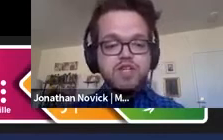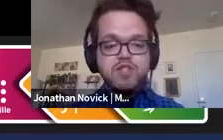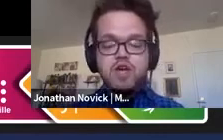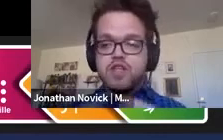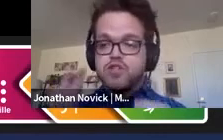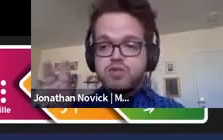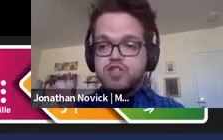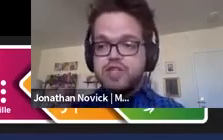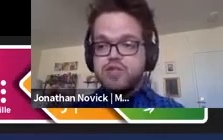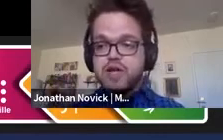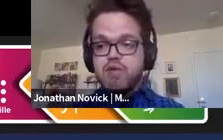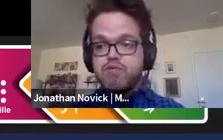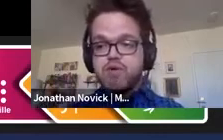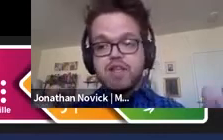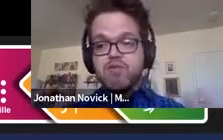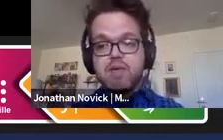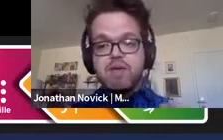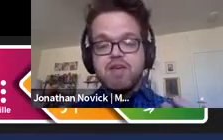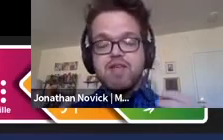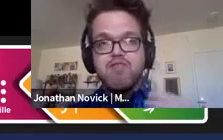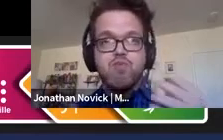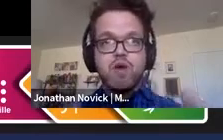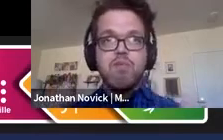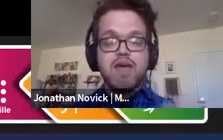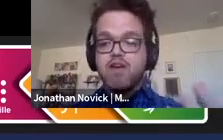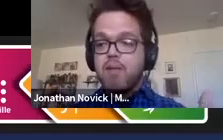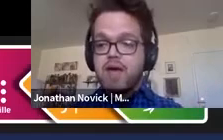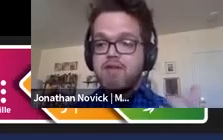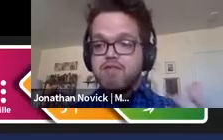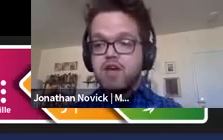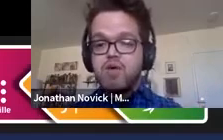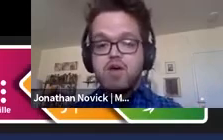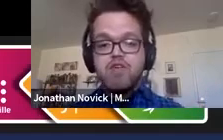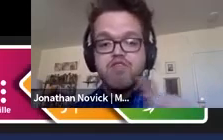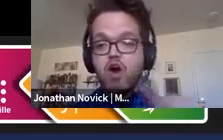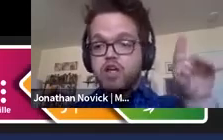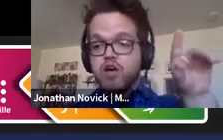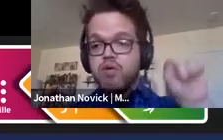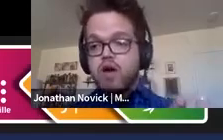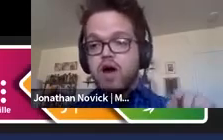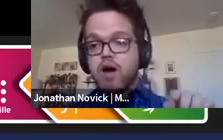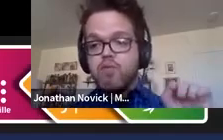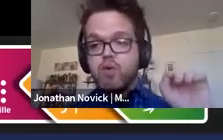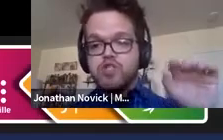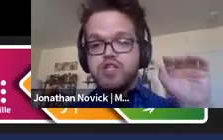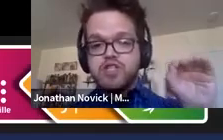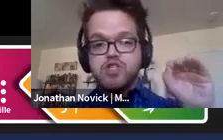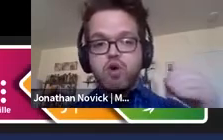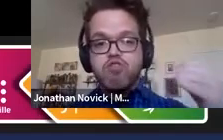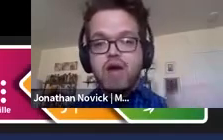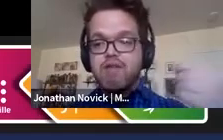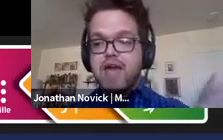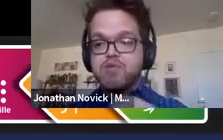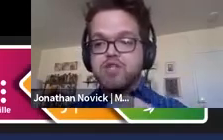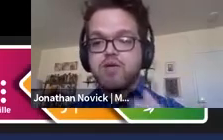your presentation, there's two things you need to account for and that's what makes up a video. There's the audio, which needs